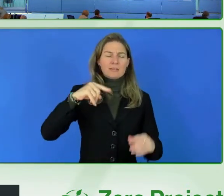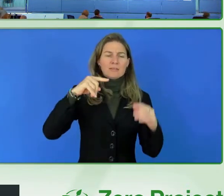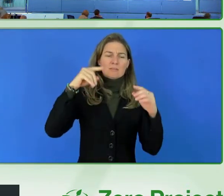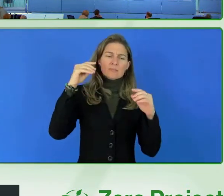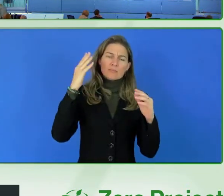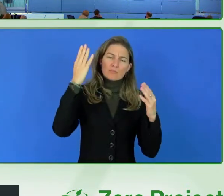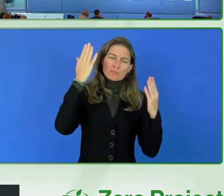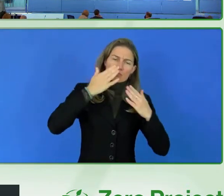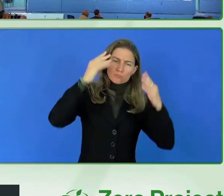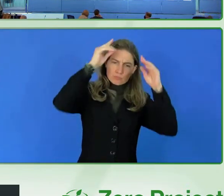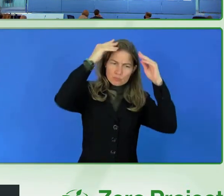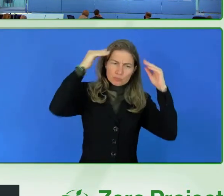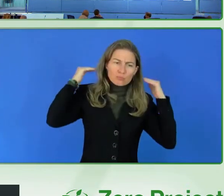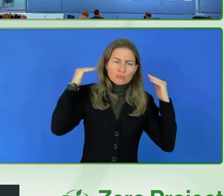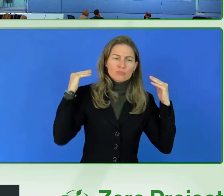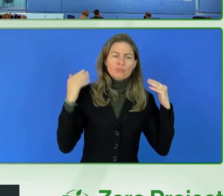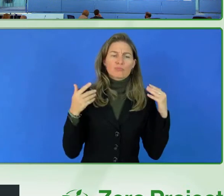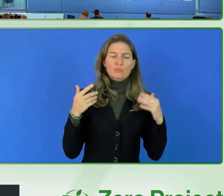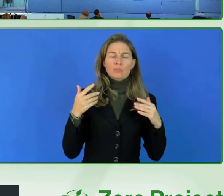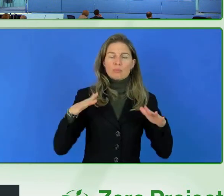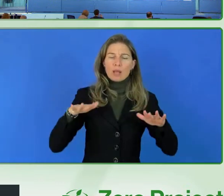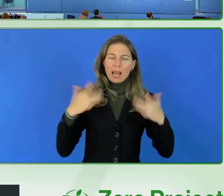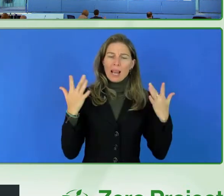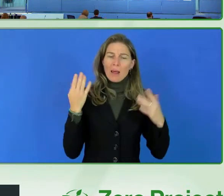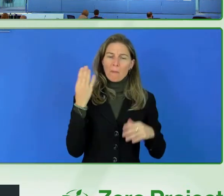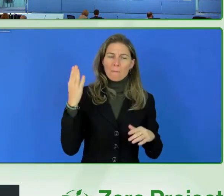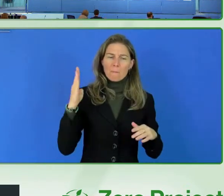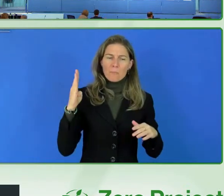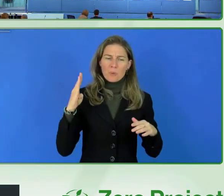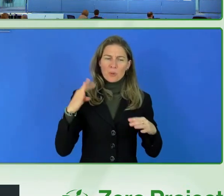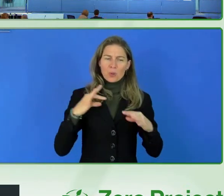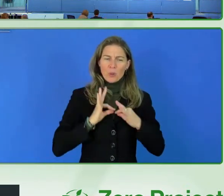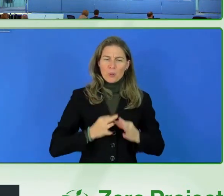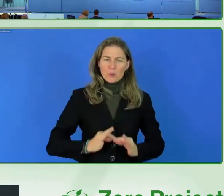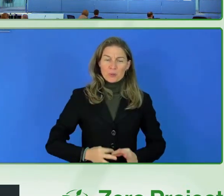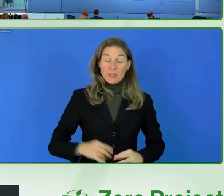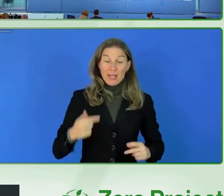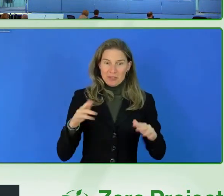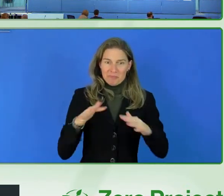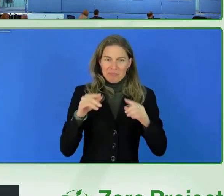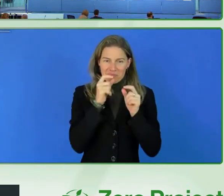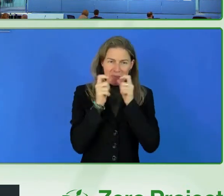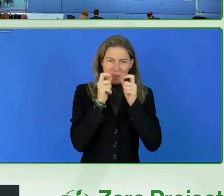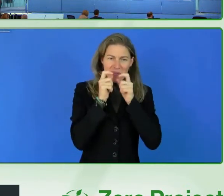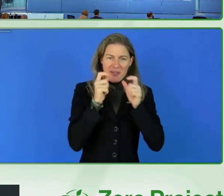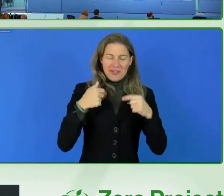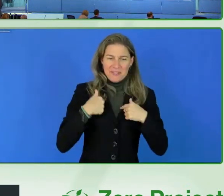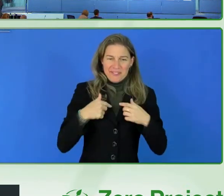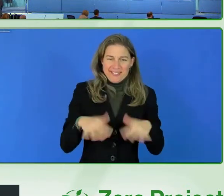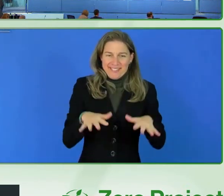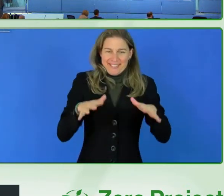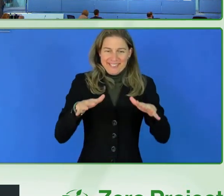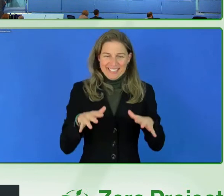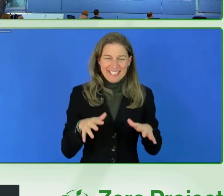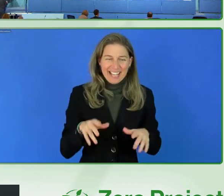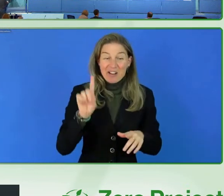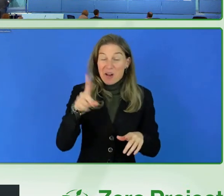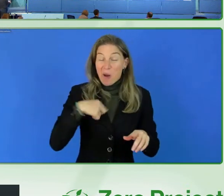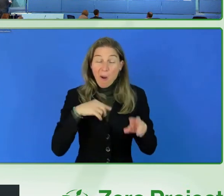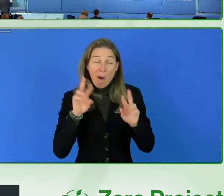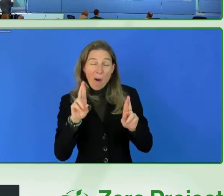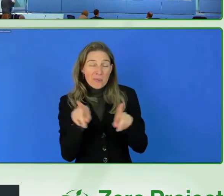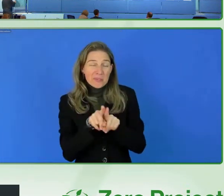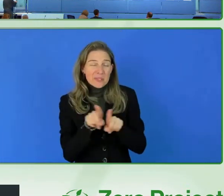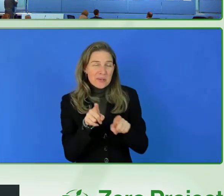blue shirt. You see, I'm a bit excited being part of the Zero Project conference today. I hope the same is true for you. I'm also very